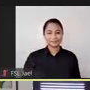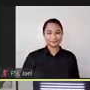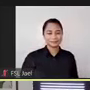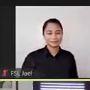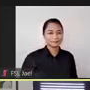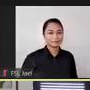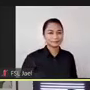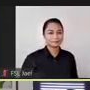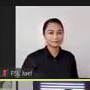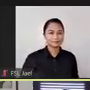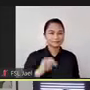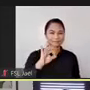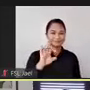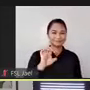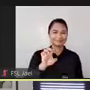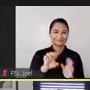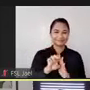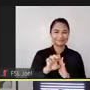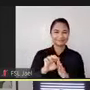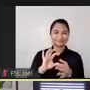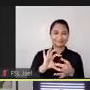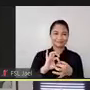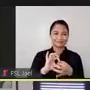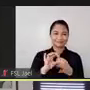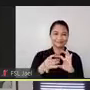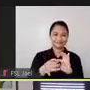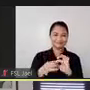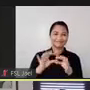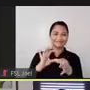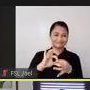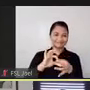hope? Next slide, please.